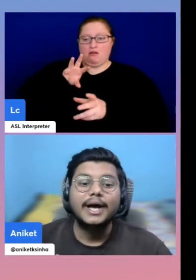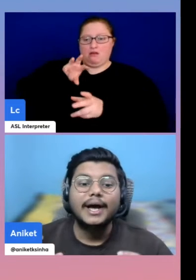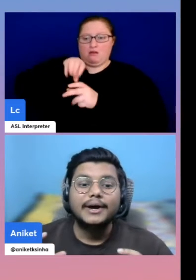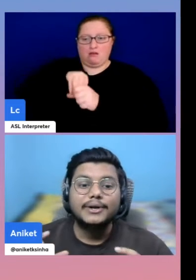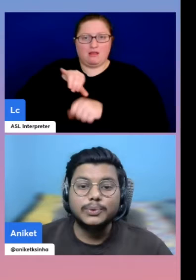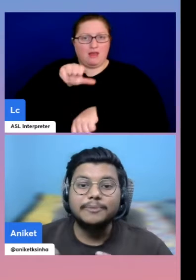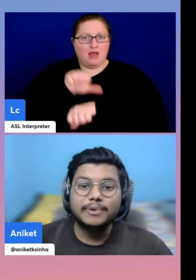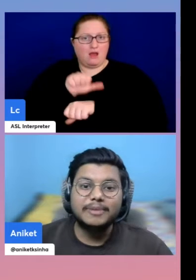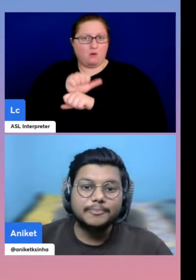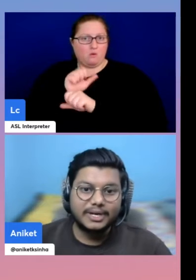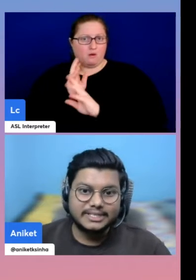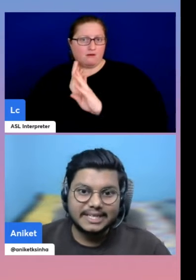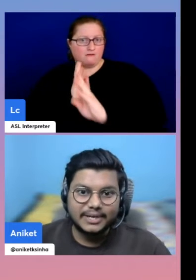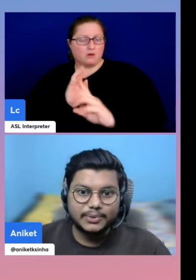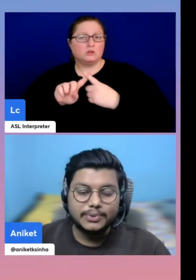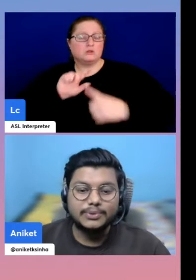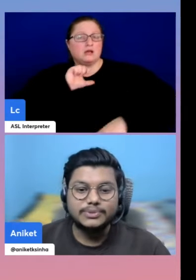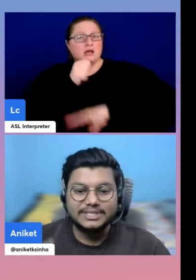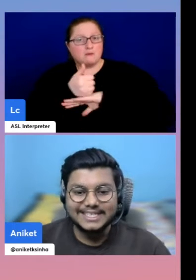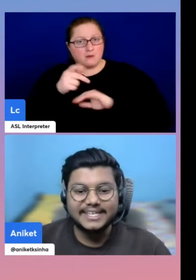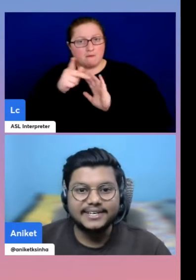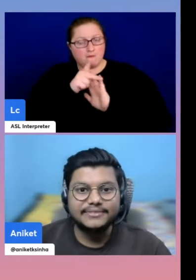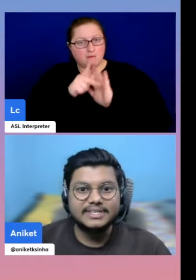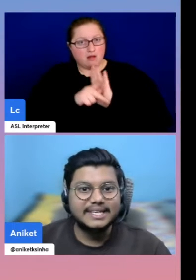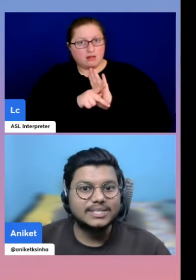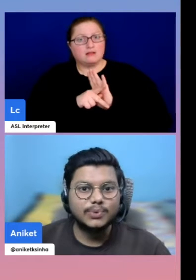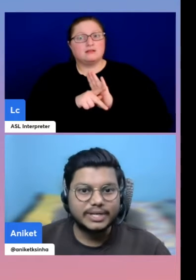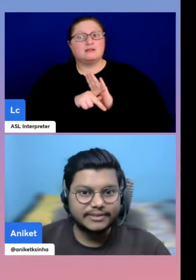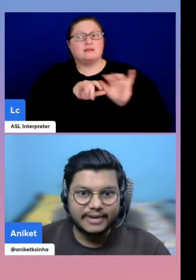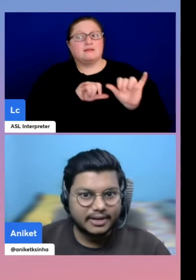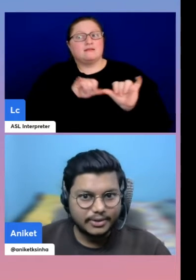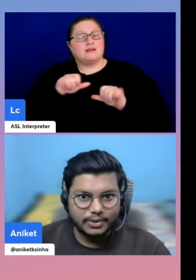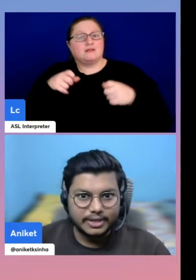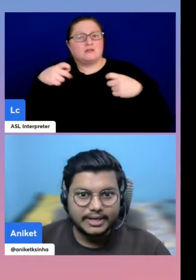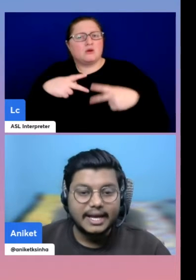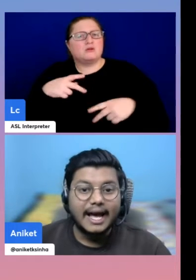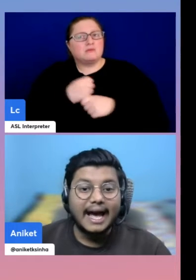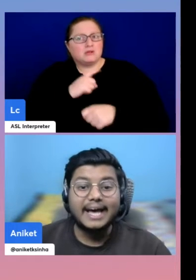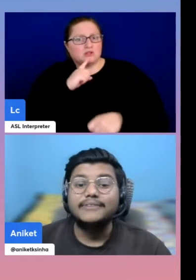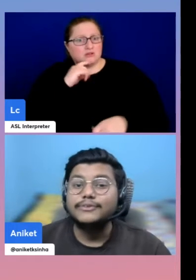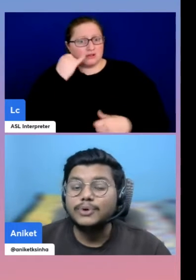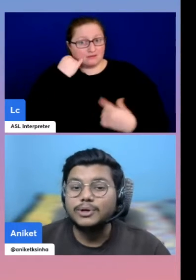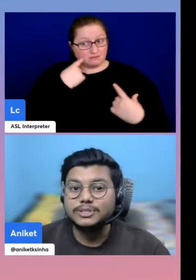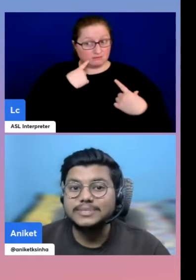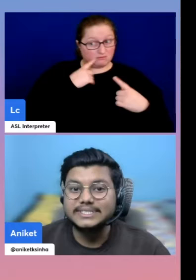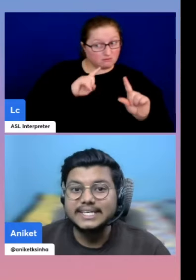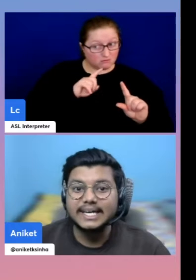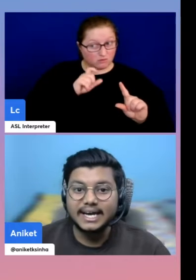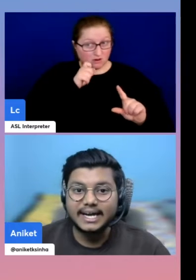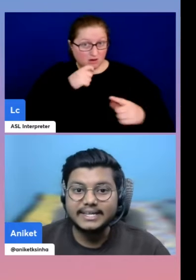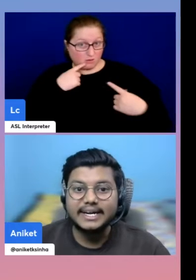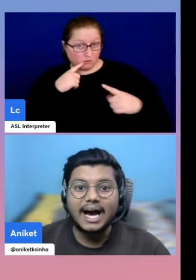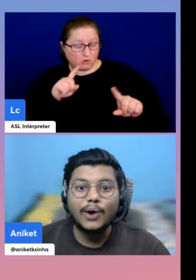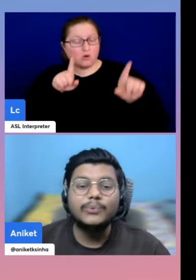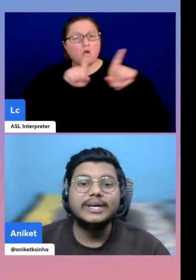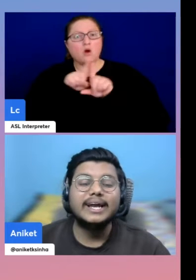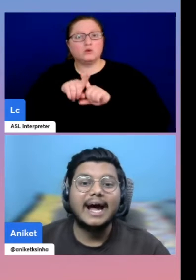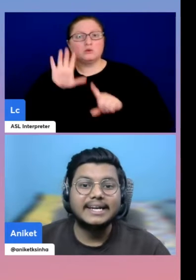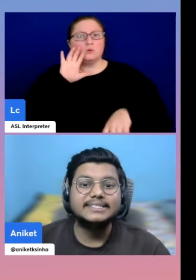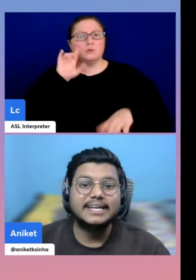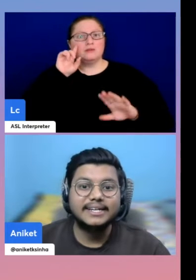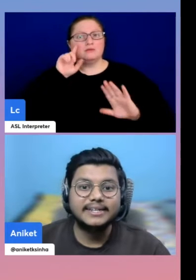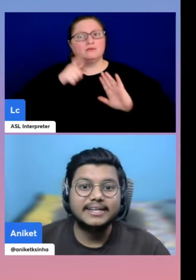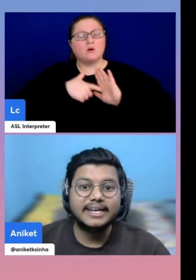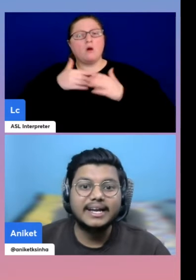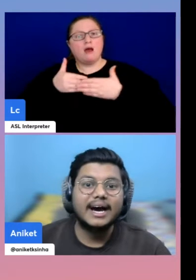workflow to implement policy at code to see if the things are working fine or not. And we would also be seeing ahead that how we are